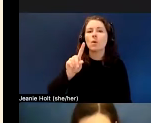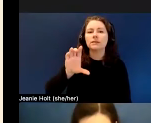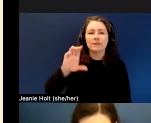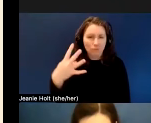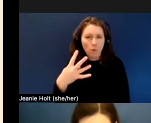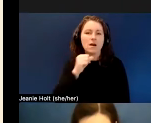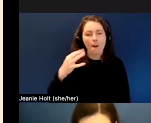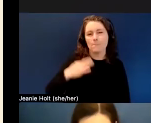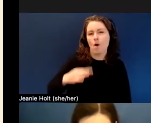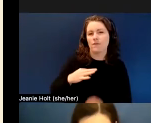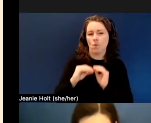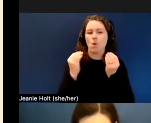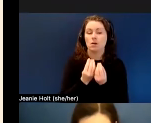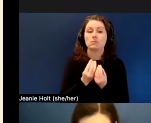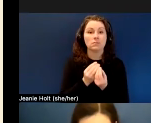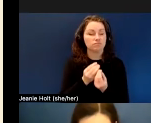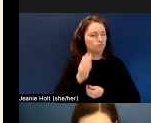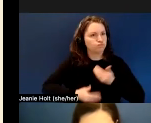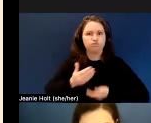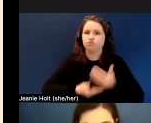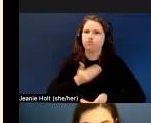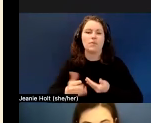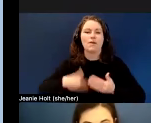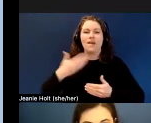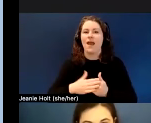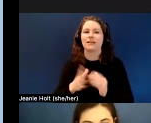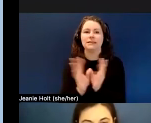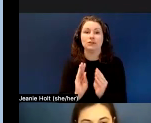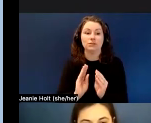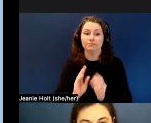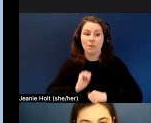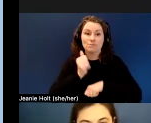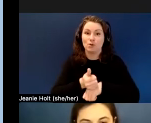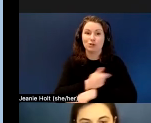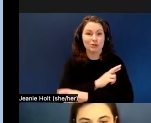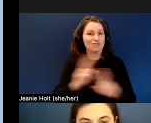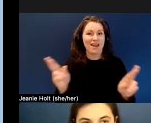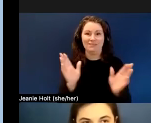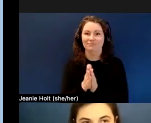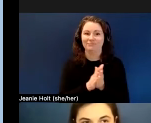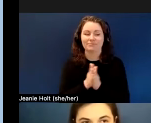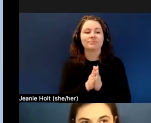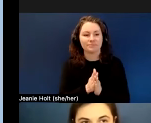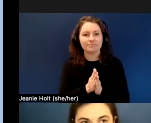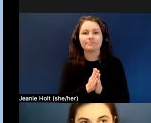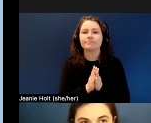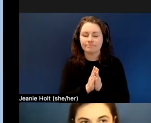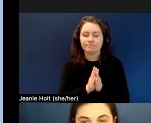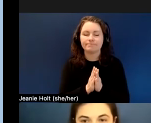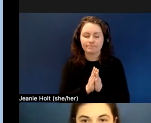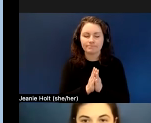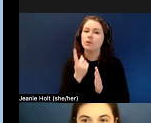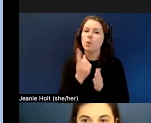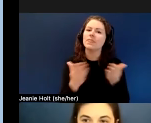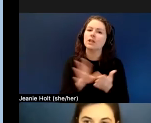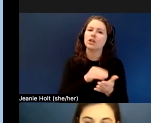nonprofit, and they're off and running as their next session approaches. One of the things we've learned from this work is